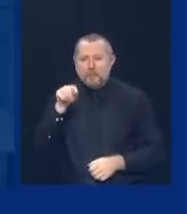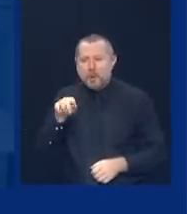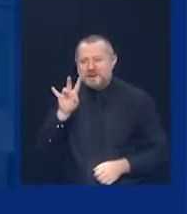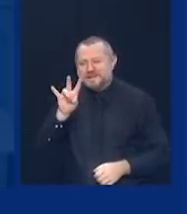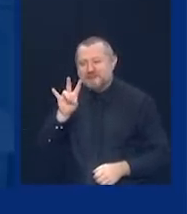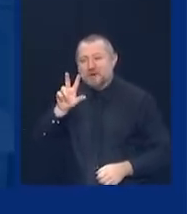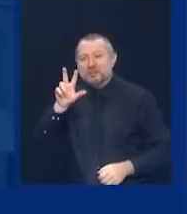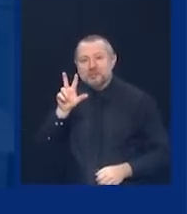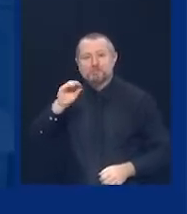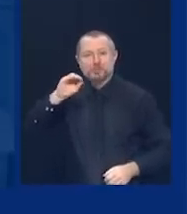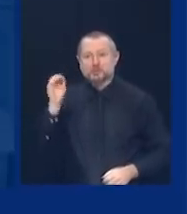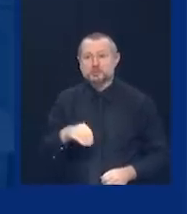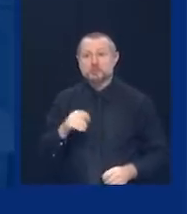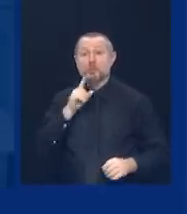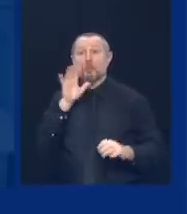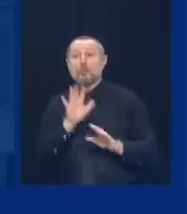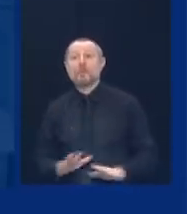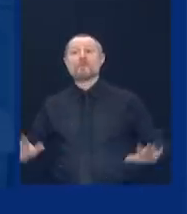Statewide without